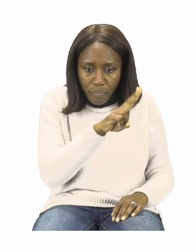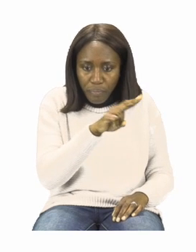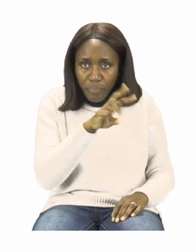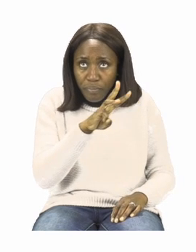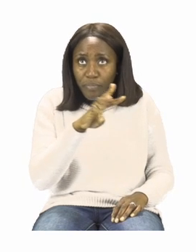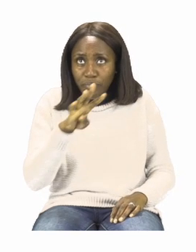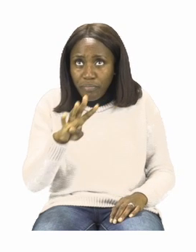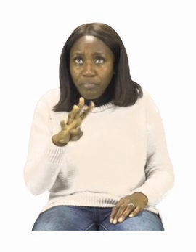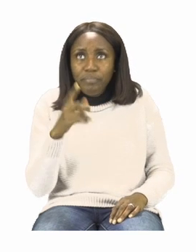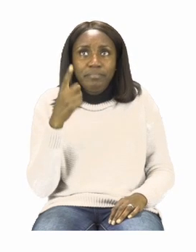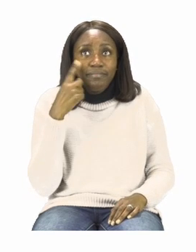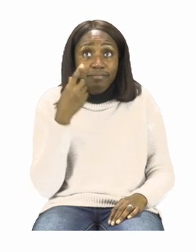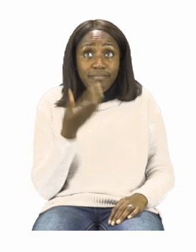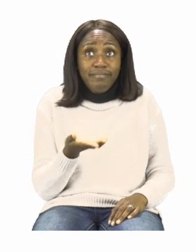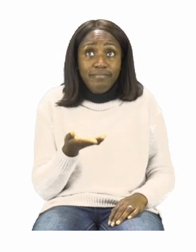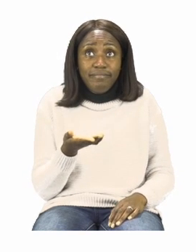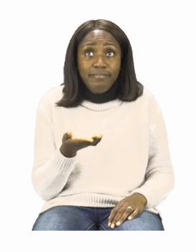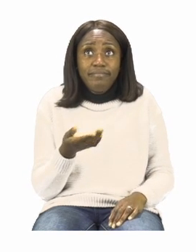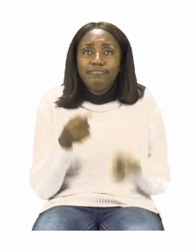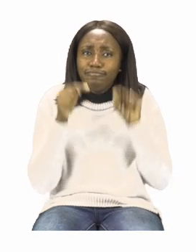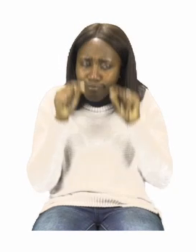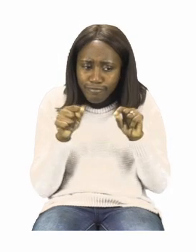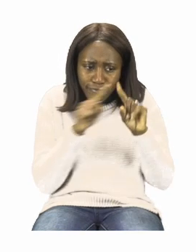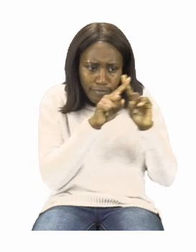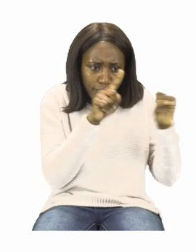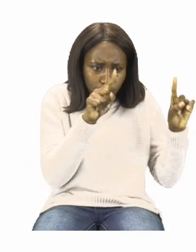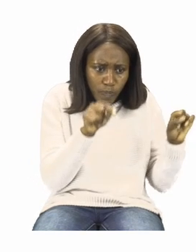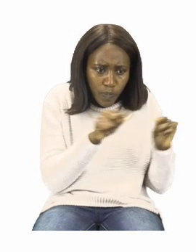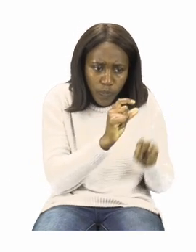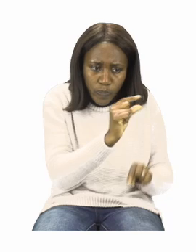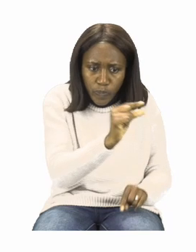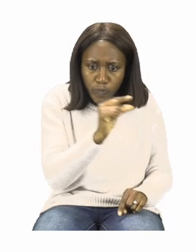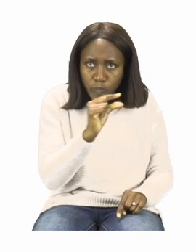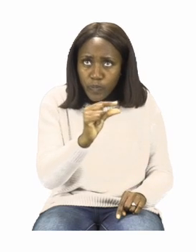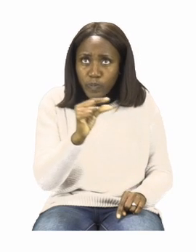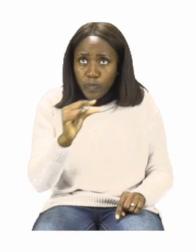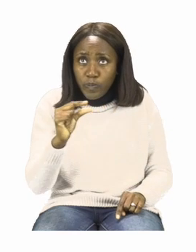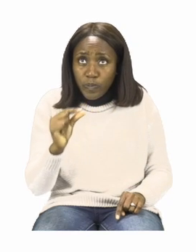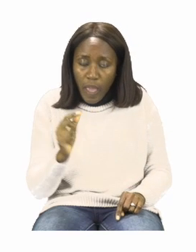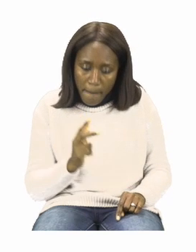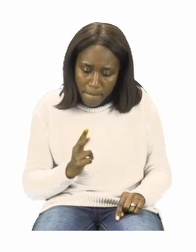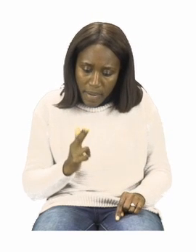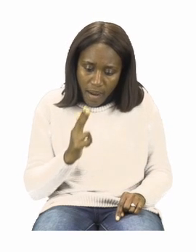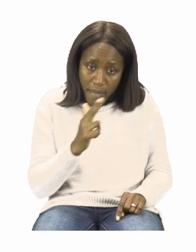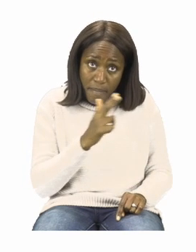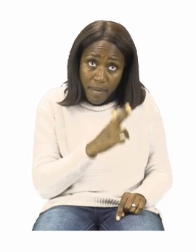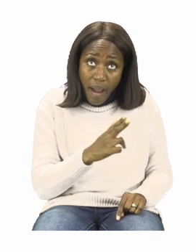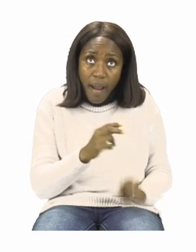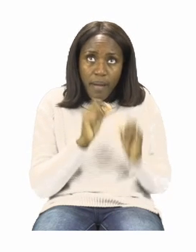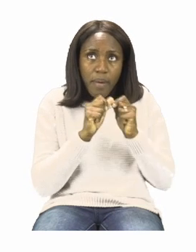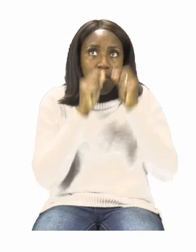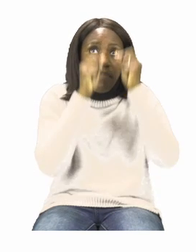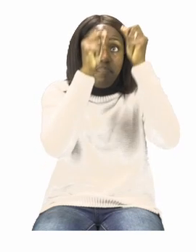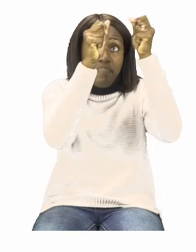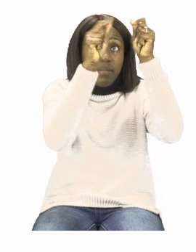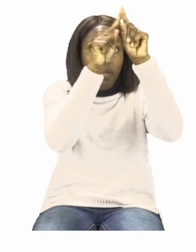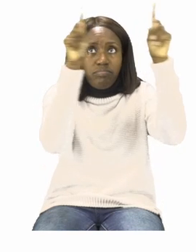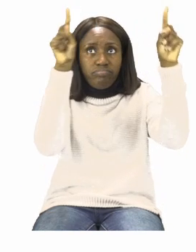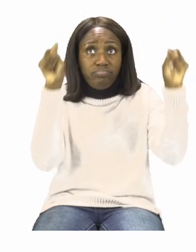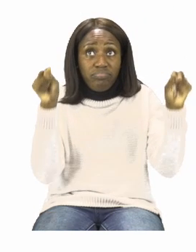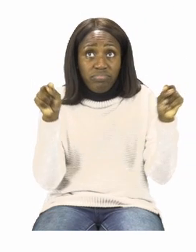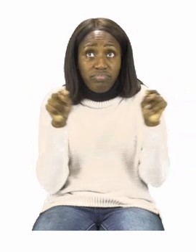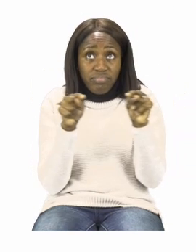now? We need to cut out the pictures at the bottom. Do you remember